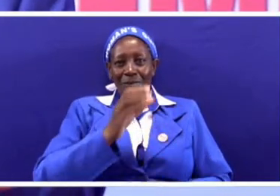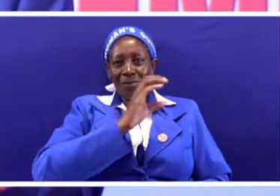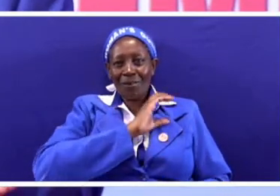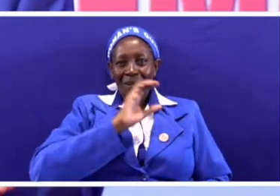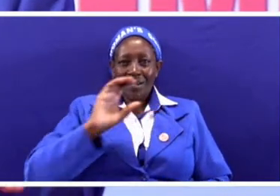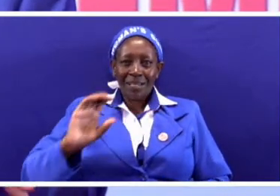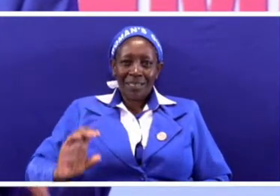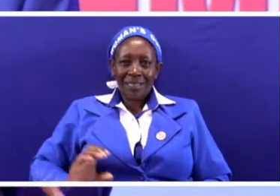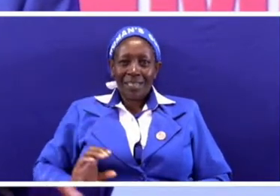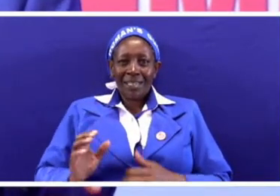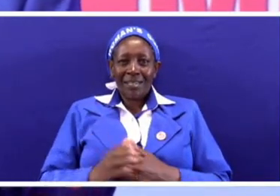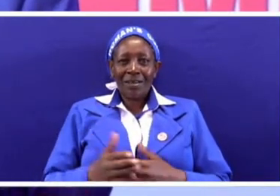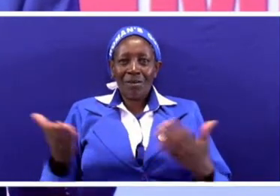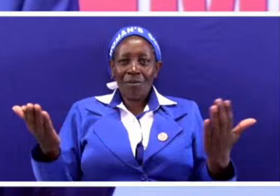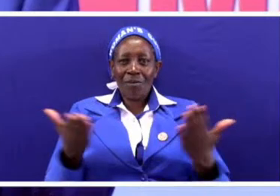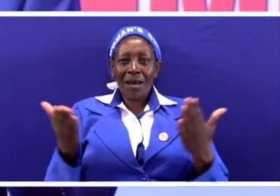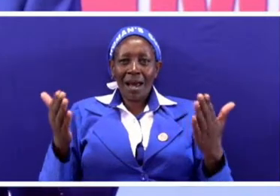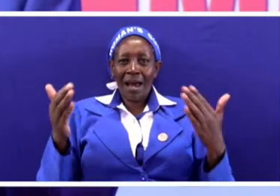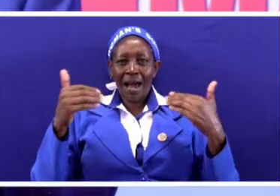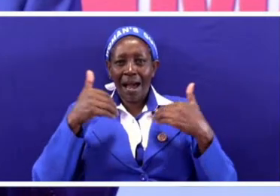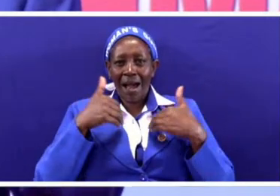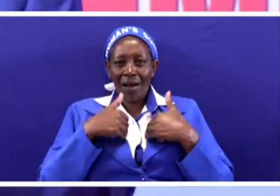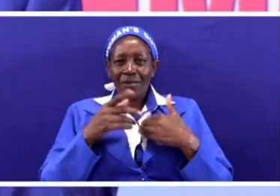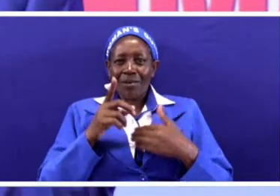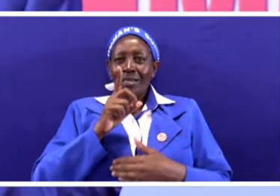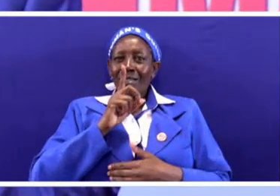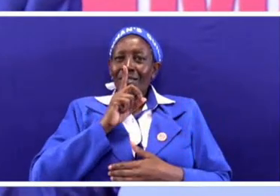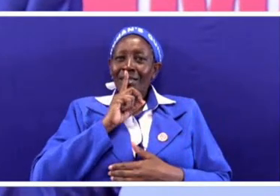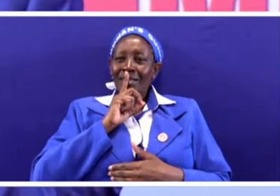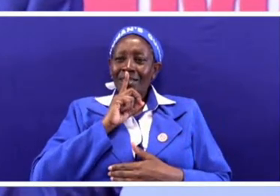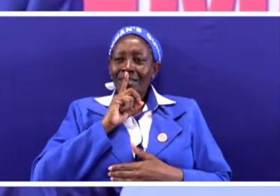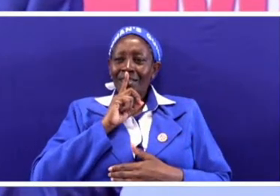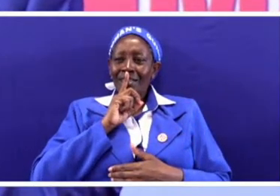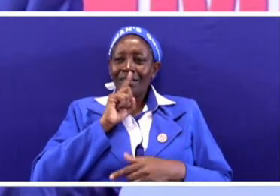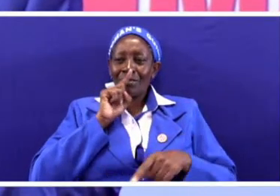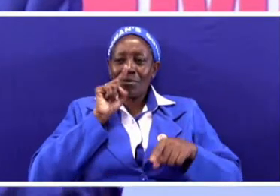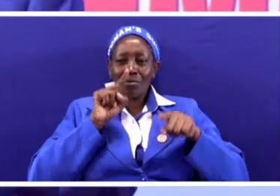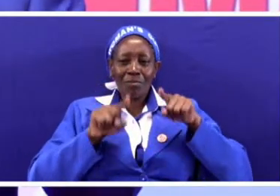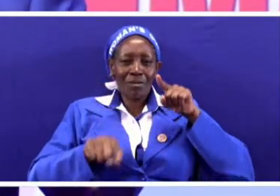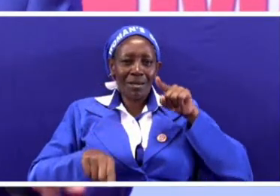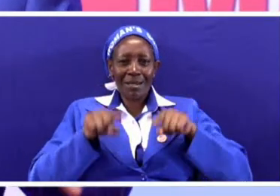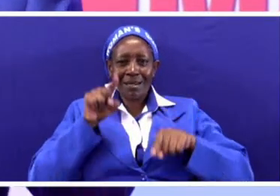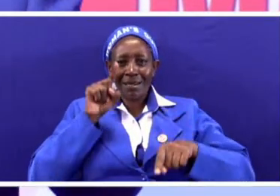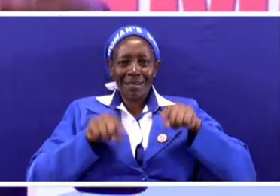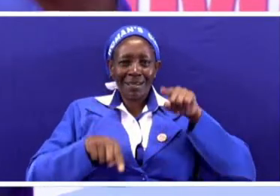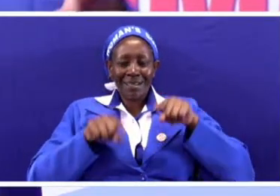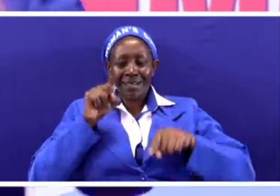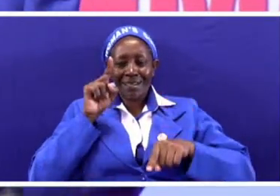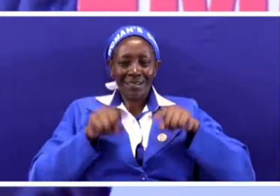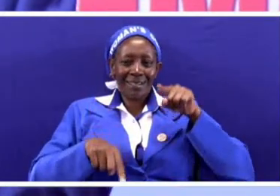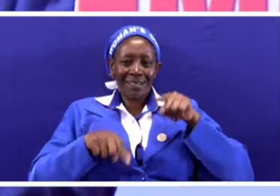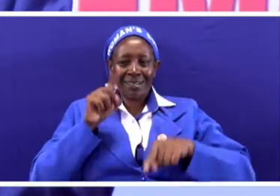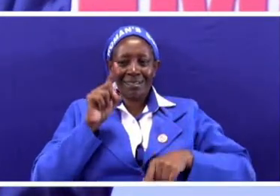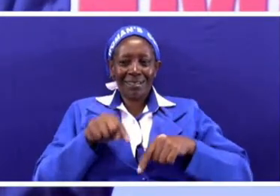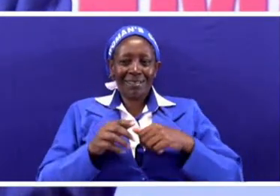know, silent competition. There is competition there, much as it's